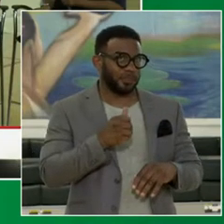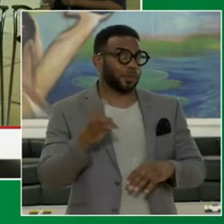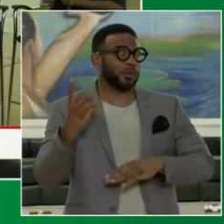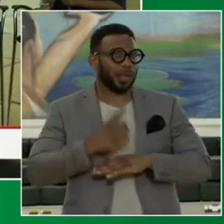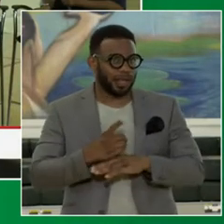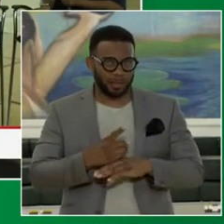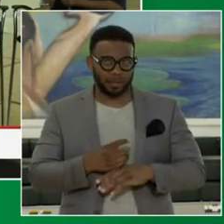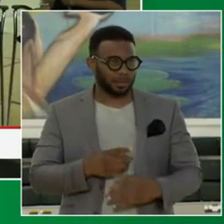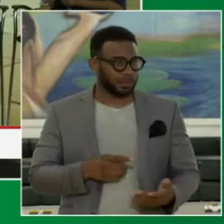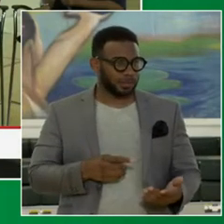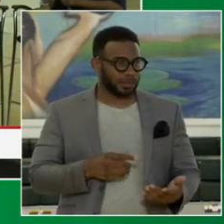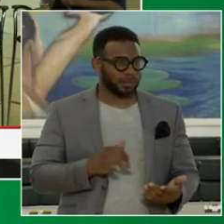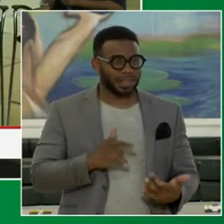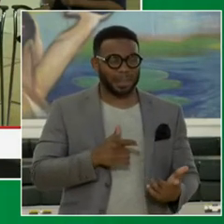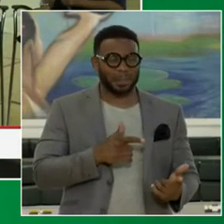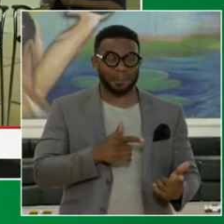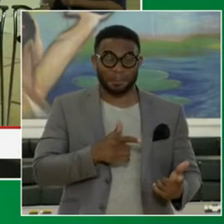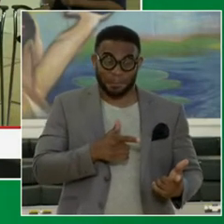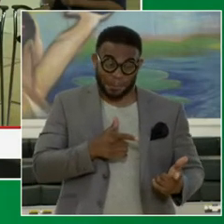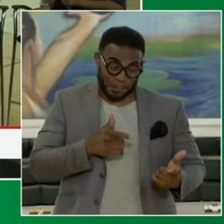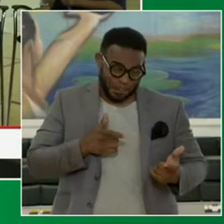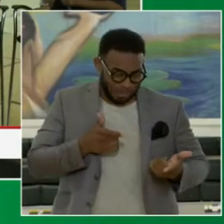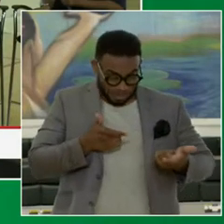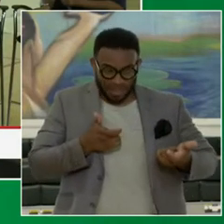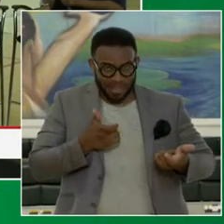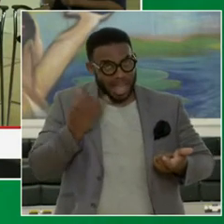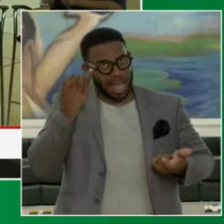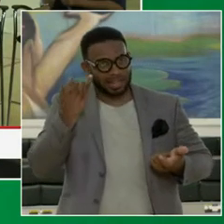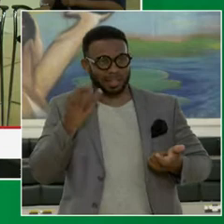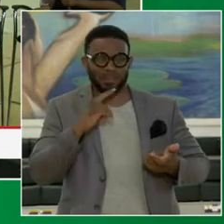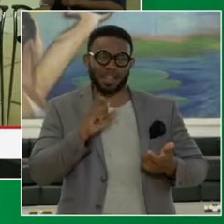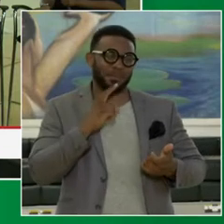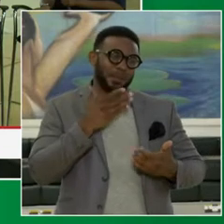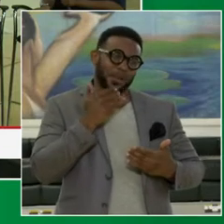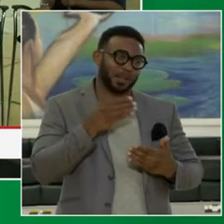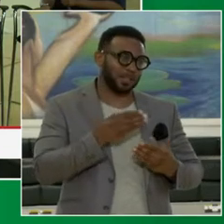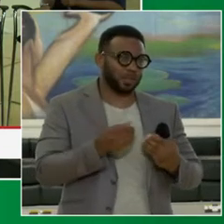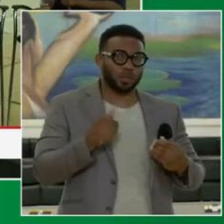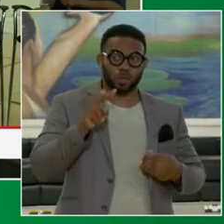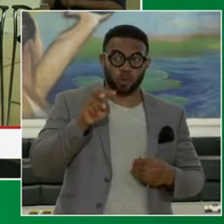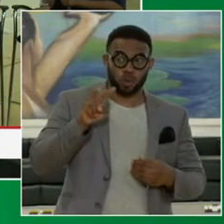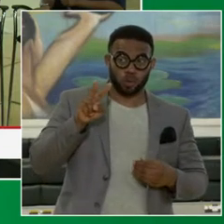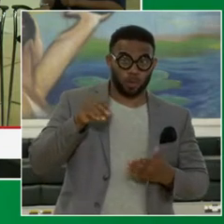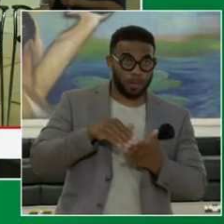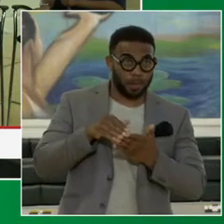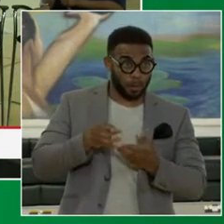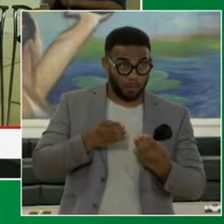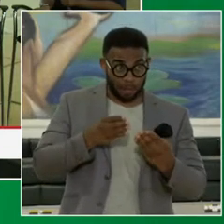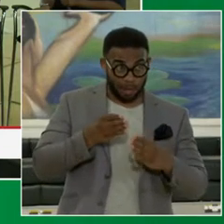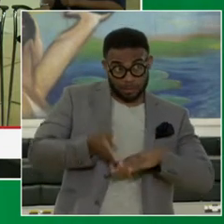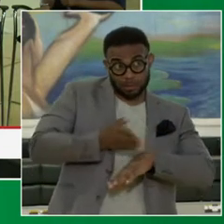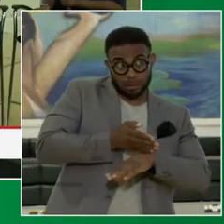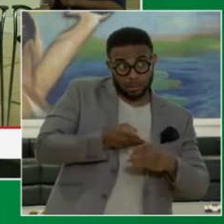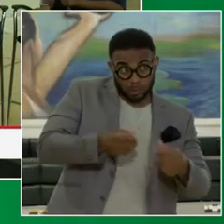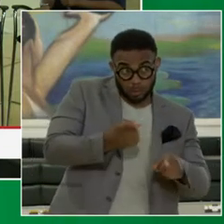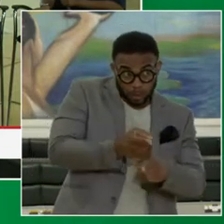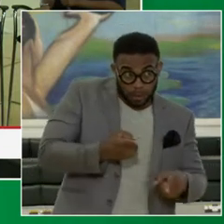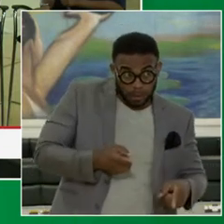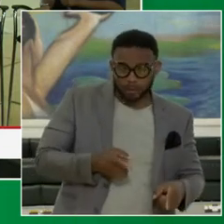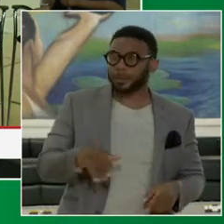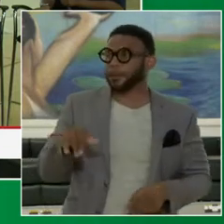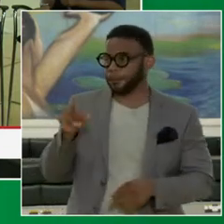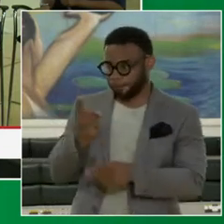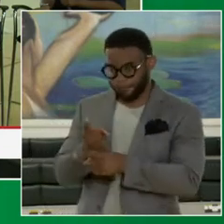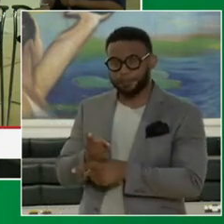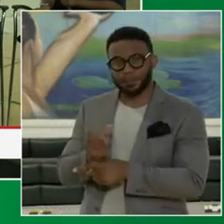and when there's that immediate need, there's got to be another solution. So this $2.2 million provides that other solution. And